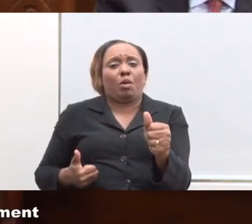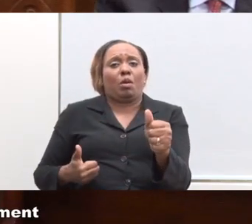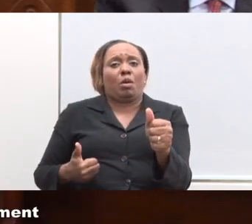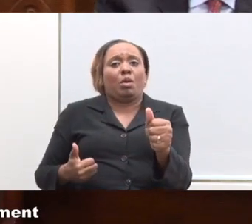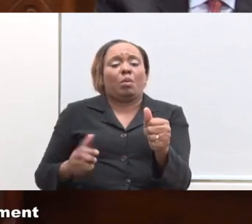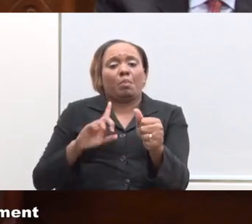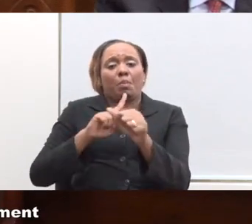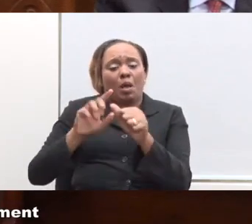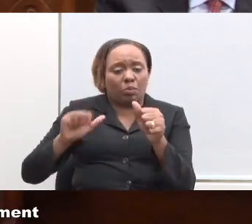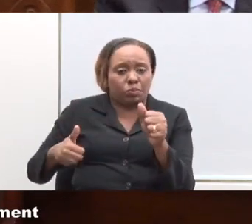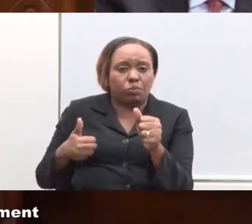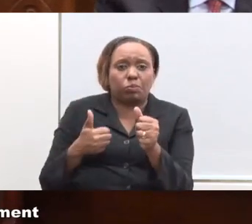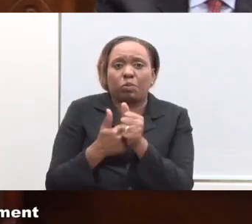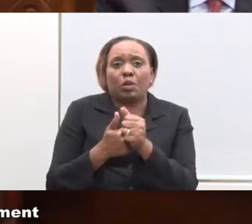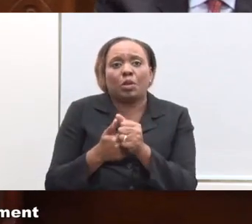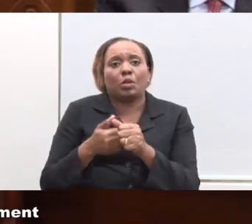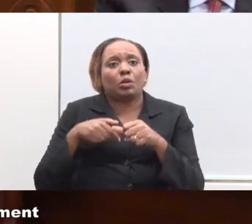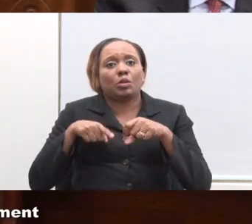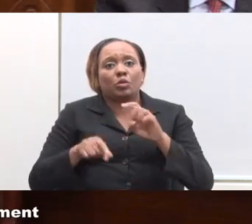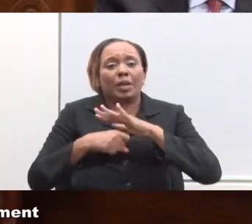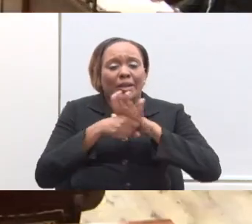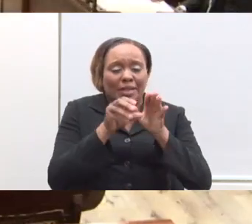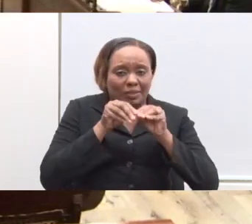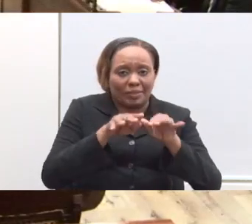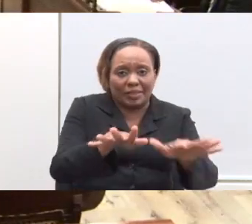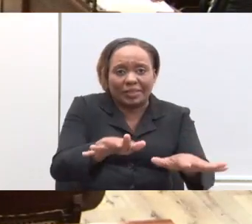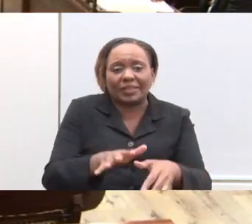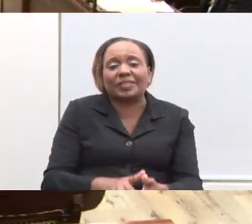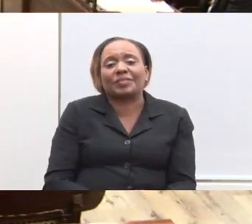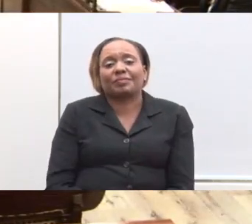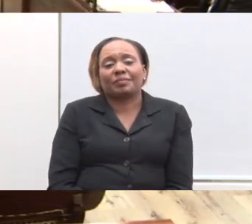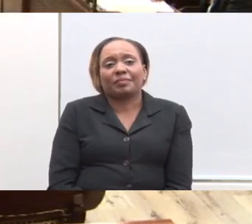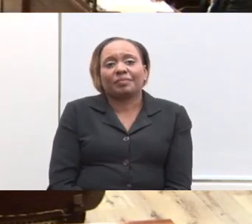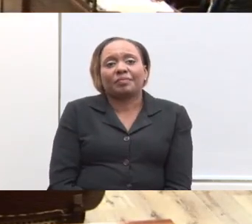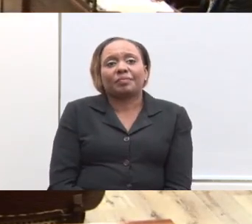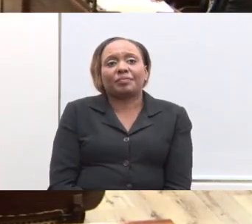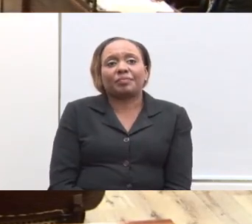water during this crisis that we did not start.